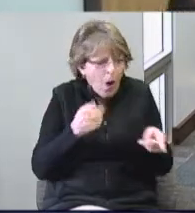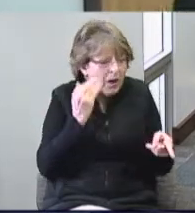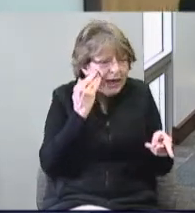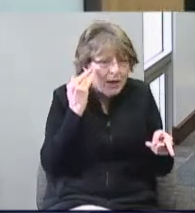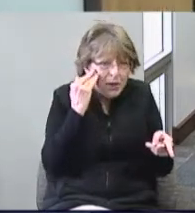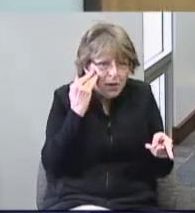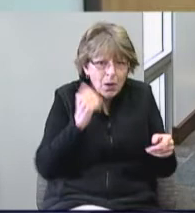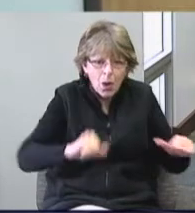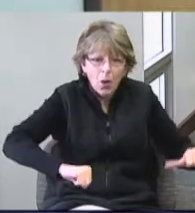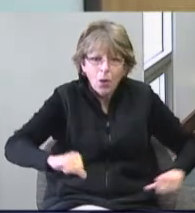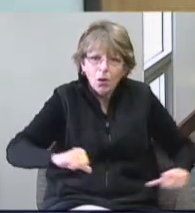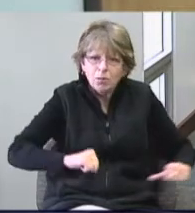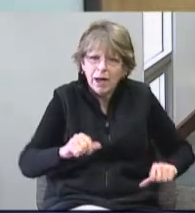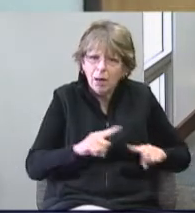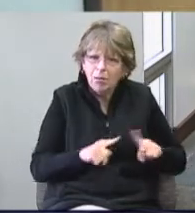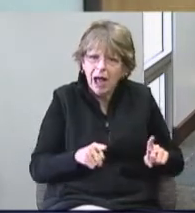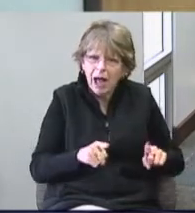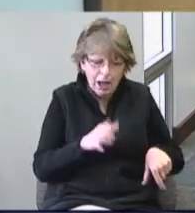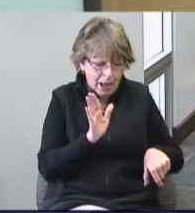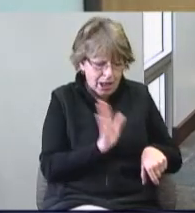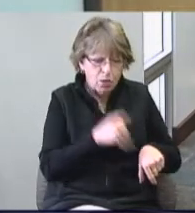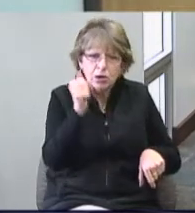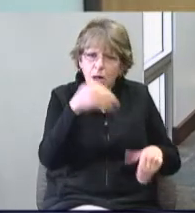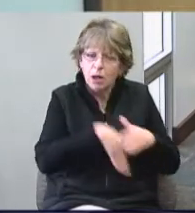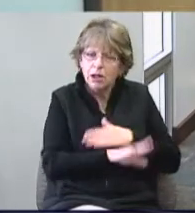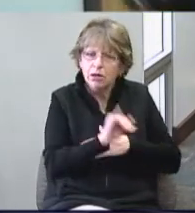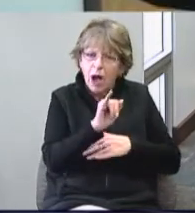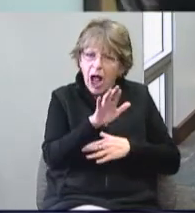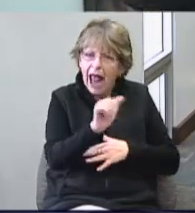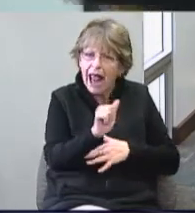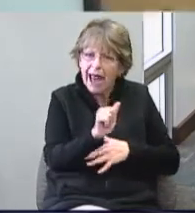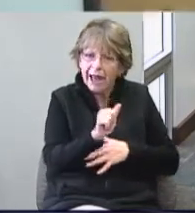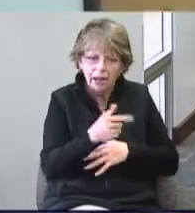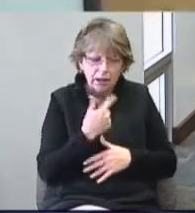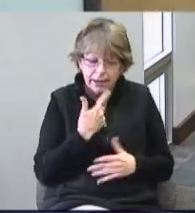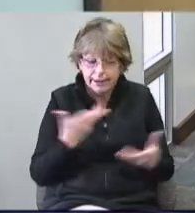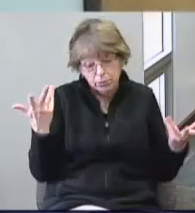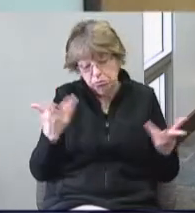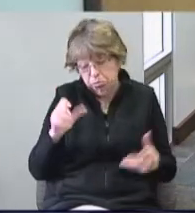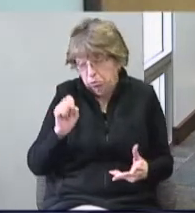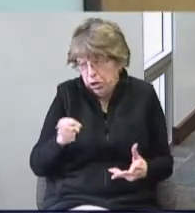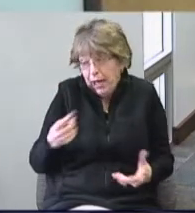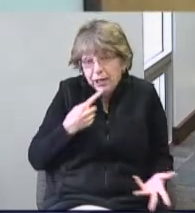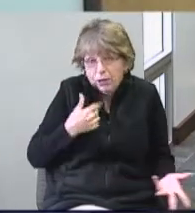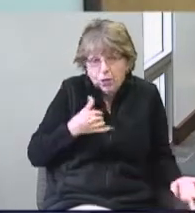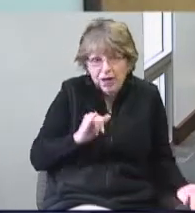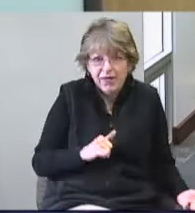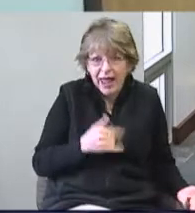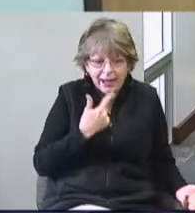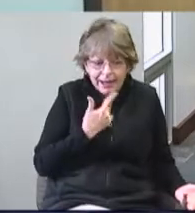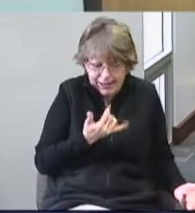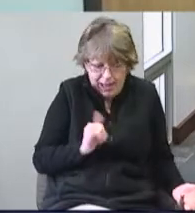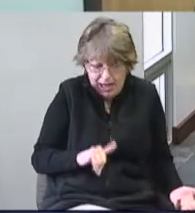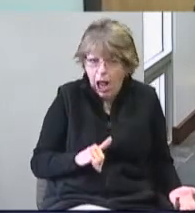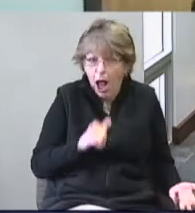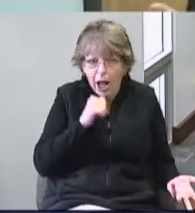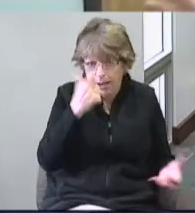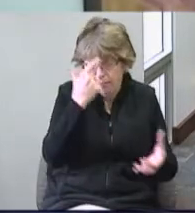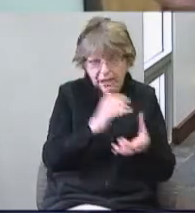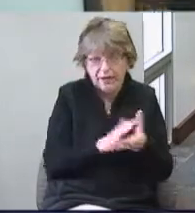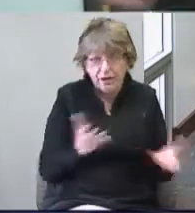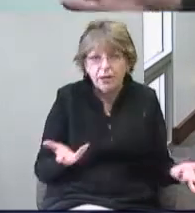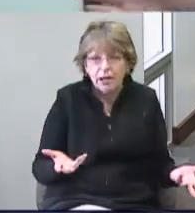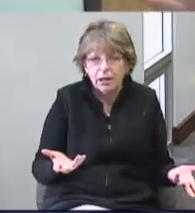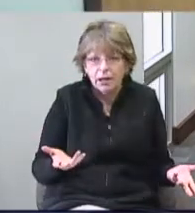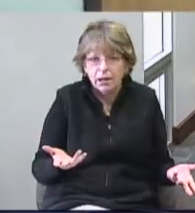But when he was called into the internal affairs investigation, he says, yeah, he told me about this, he said this, I didn't believe him.